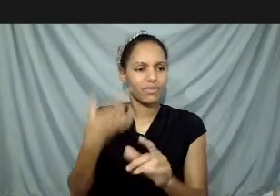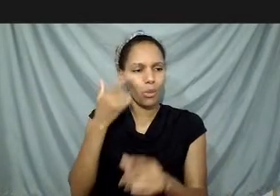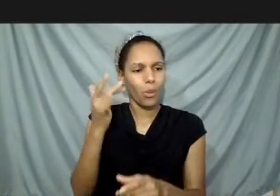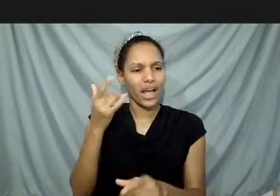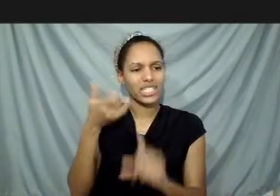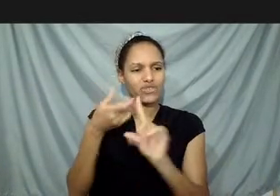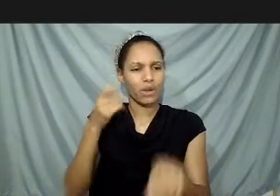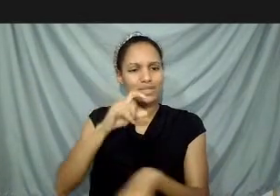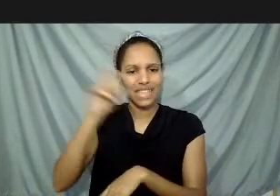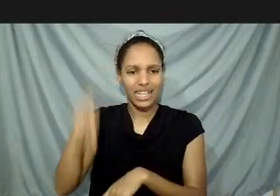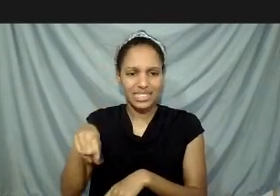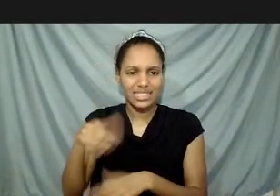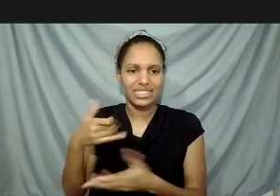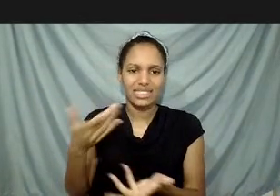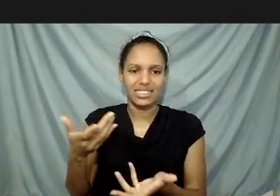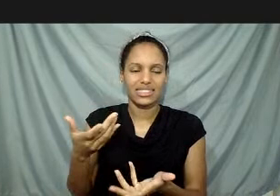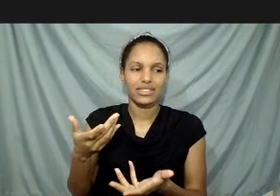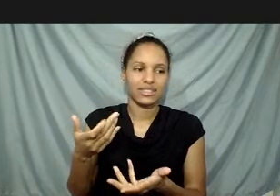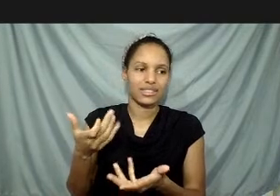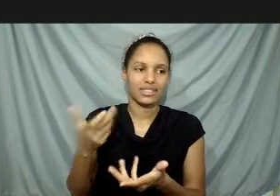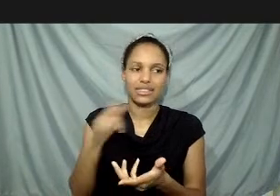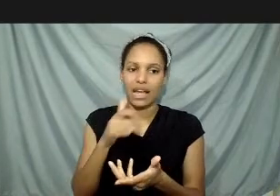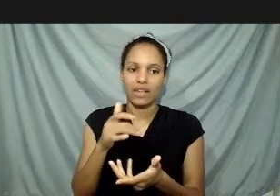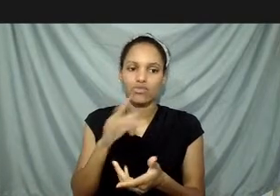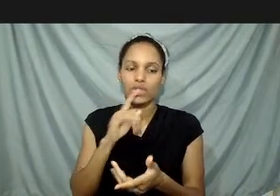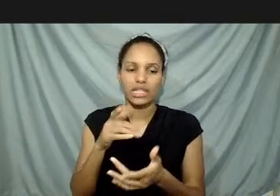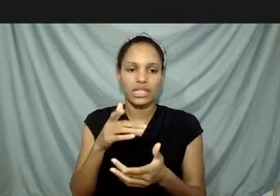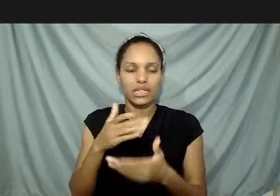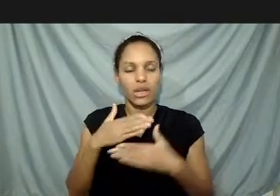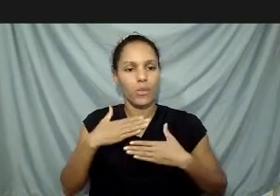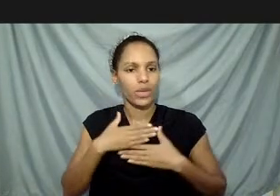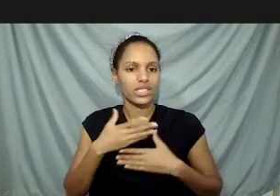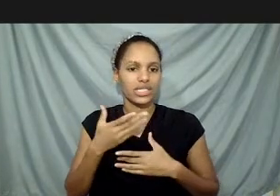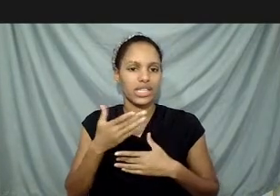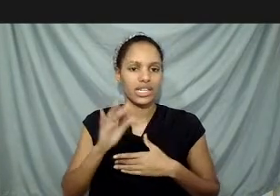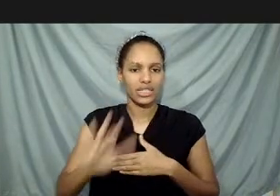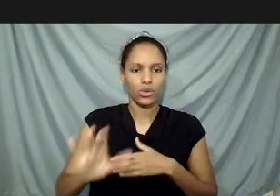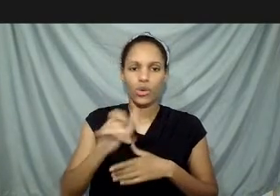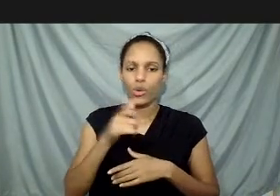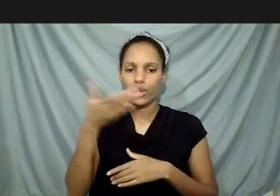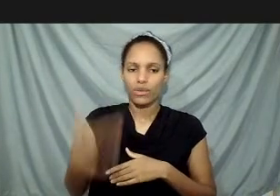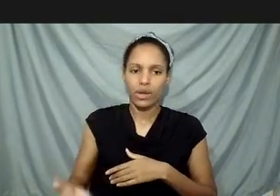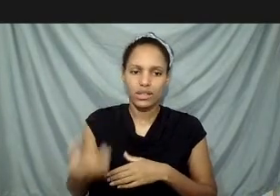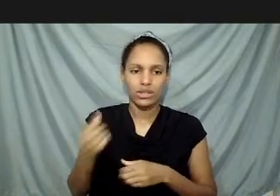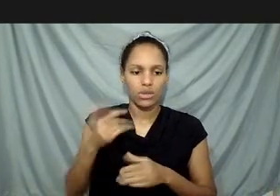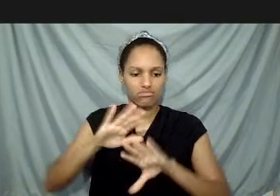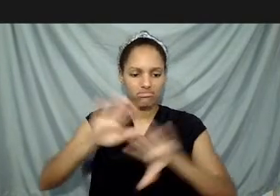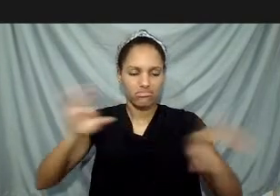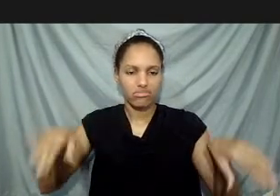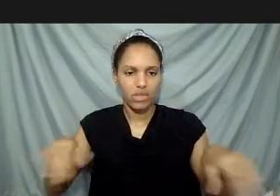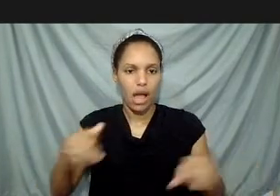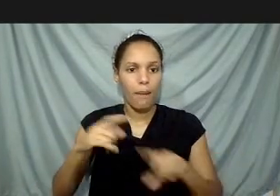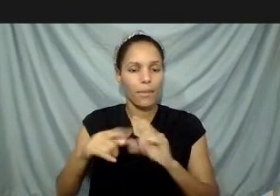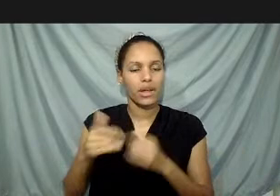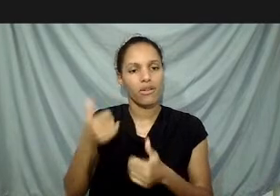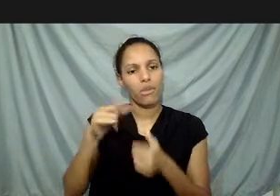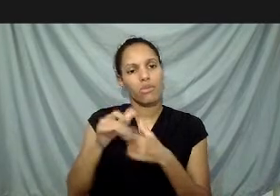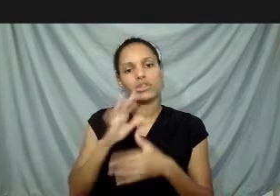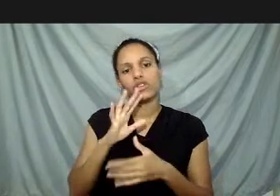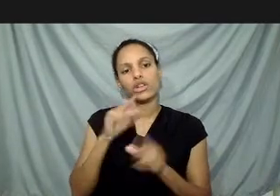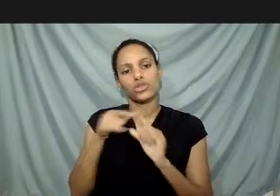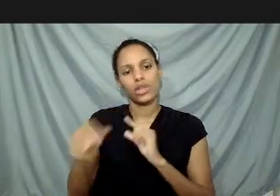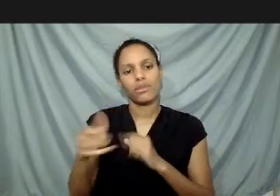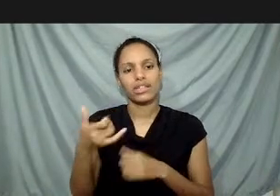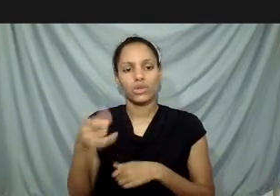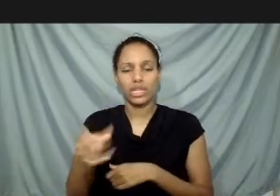about this, where before he left us and went to the next realm, he was understanding his journey